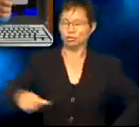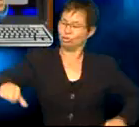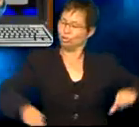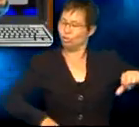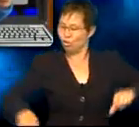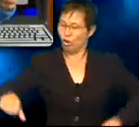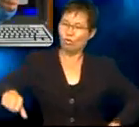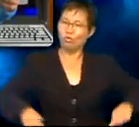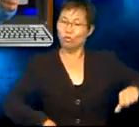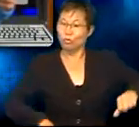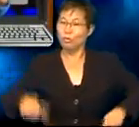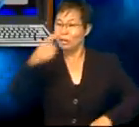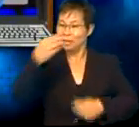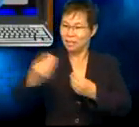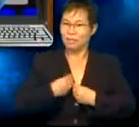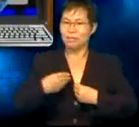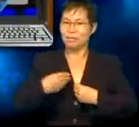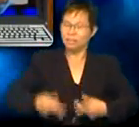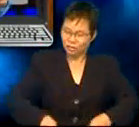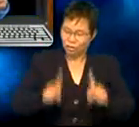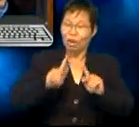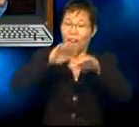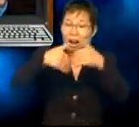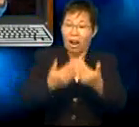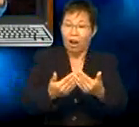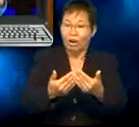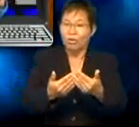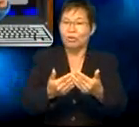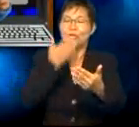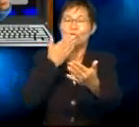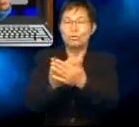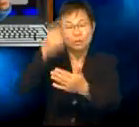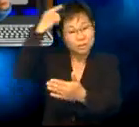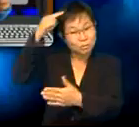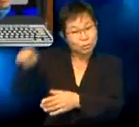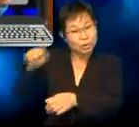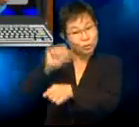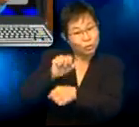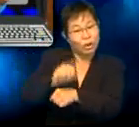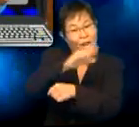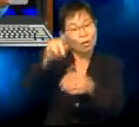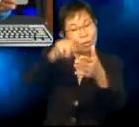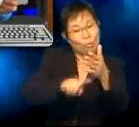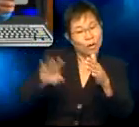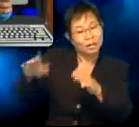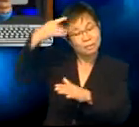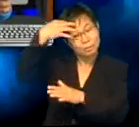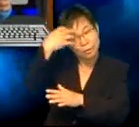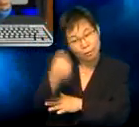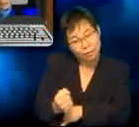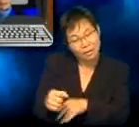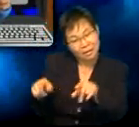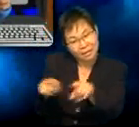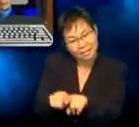off. It will give me a chance to know how well his brains work and what his memory